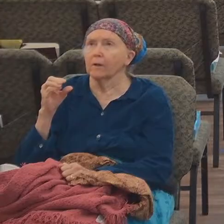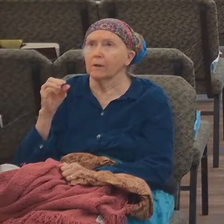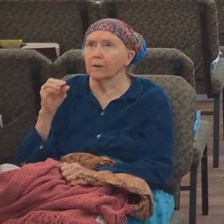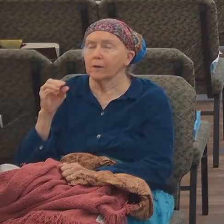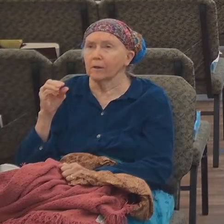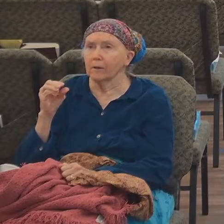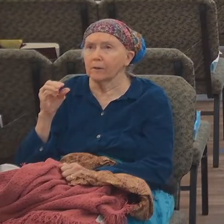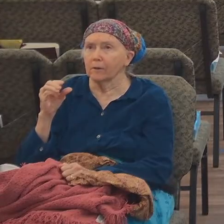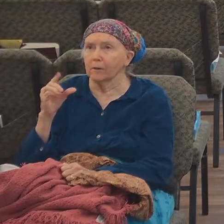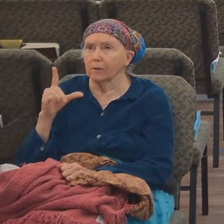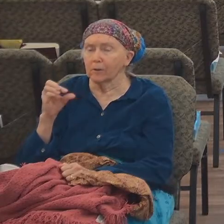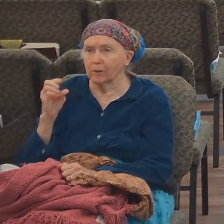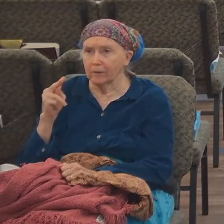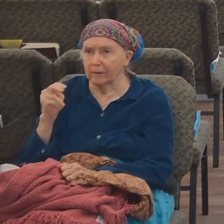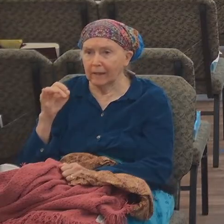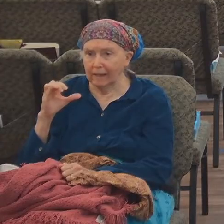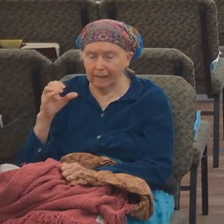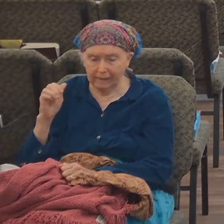Okay. Okay.